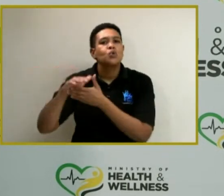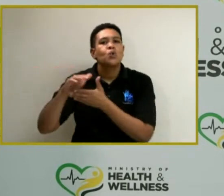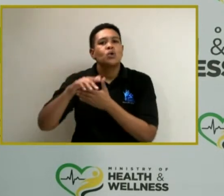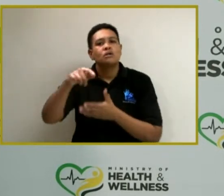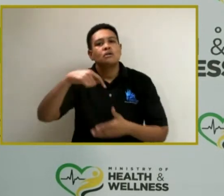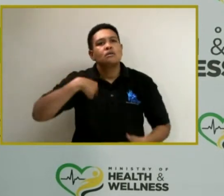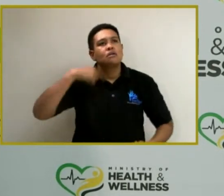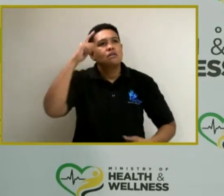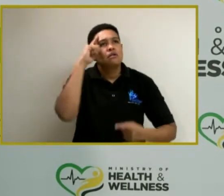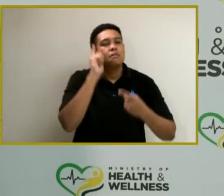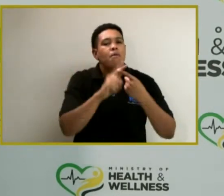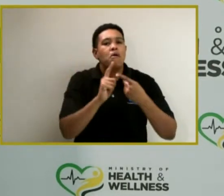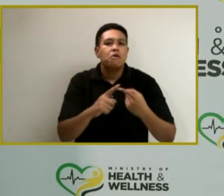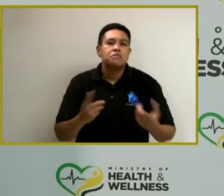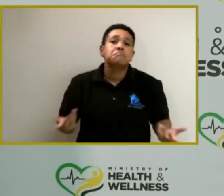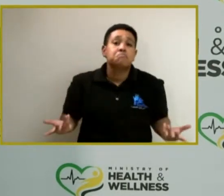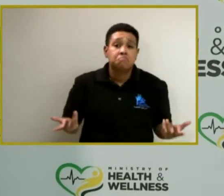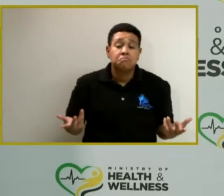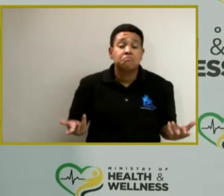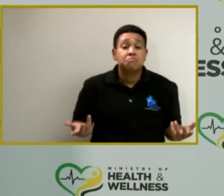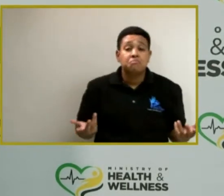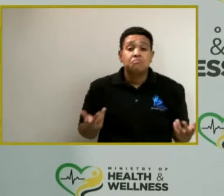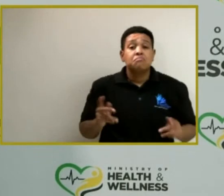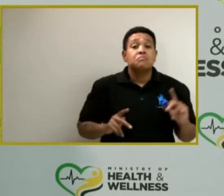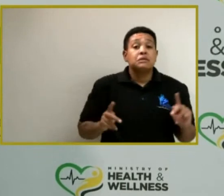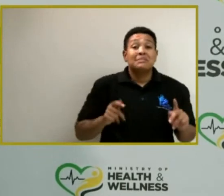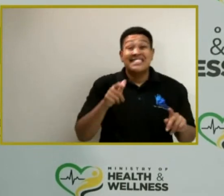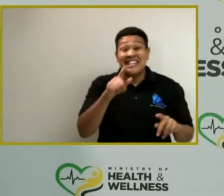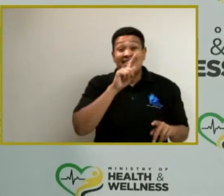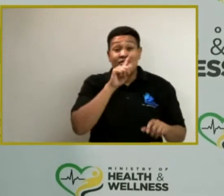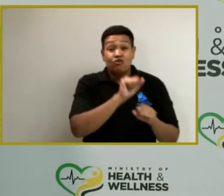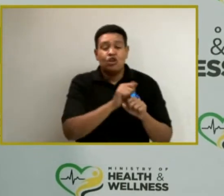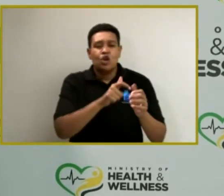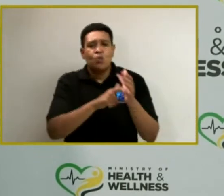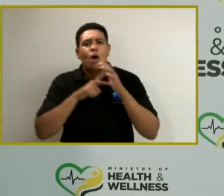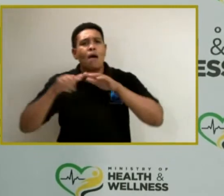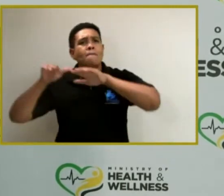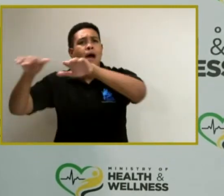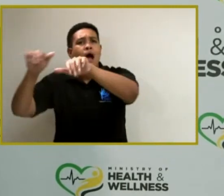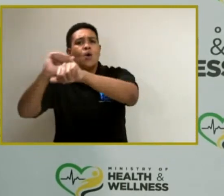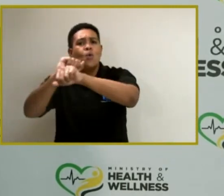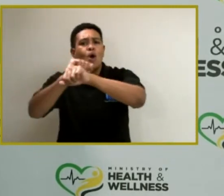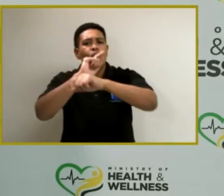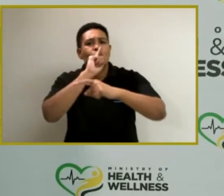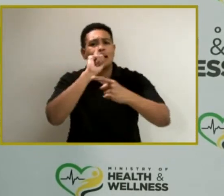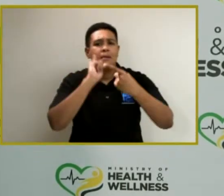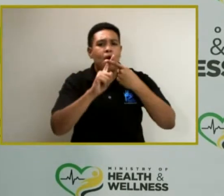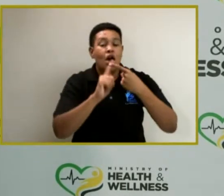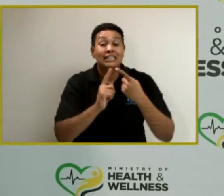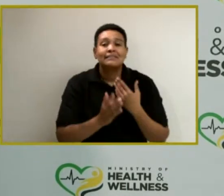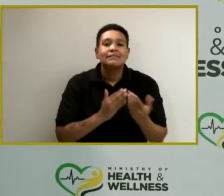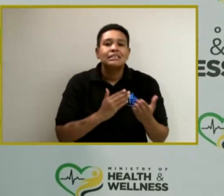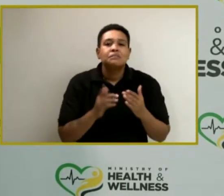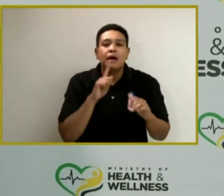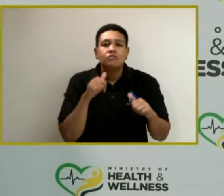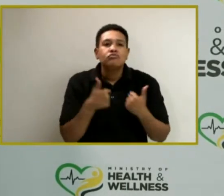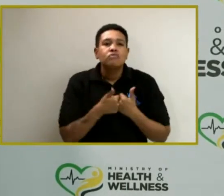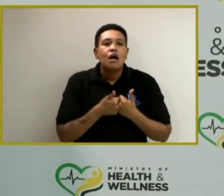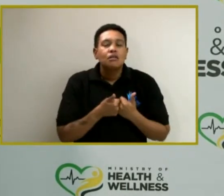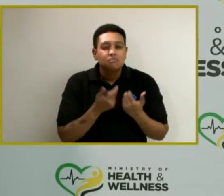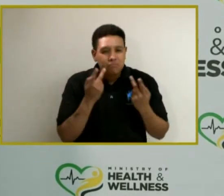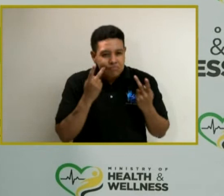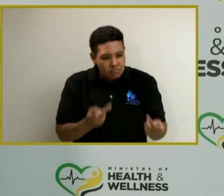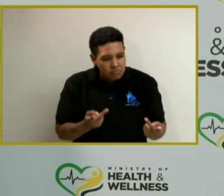think is a positive thing. And persons have been required to go back to work, which is a positive thing, despite the challenges. And